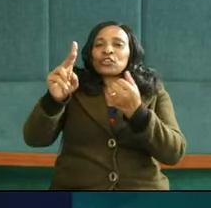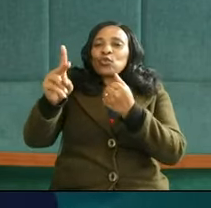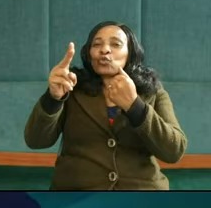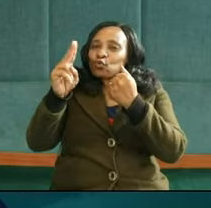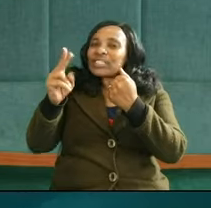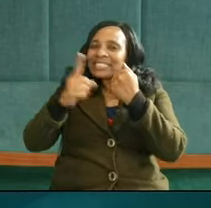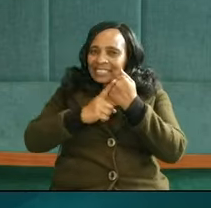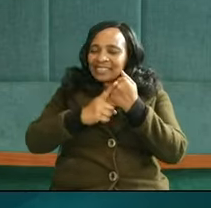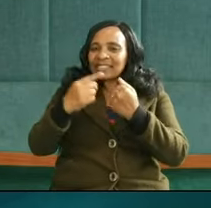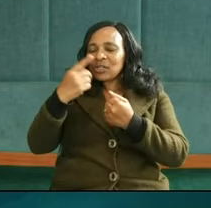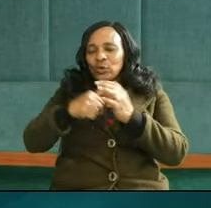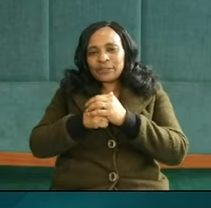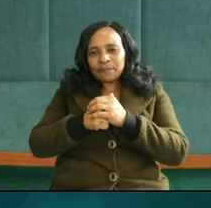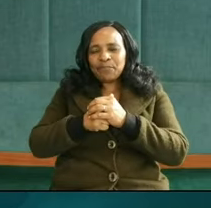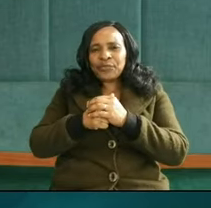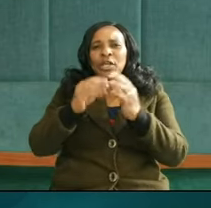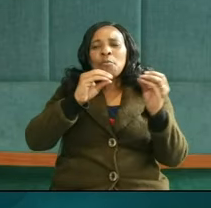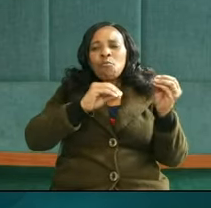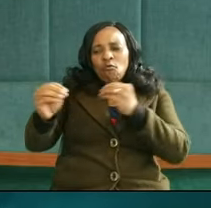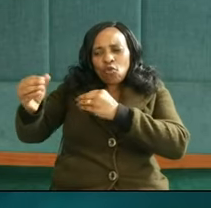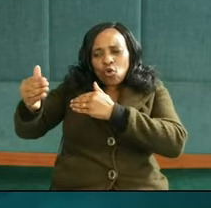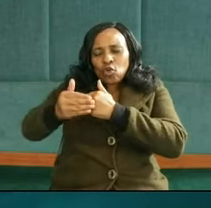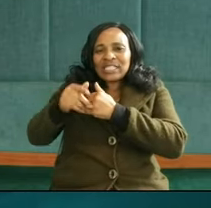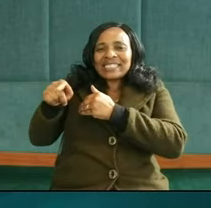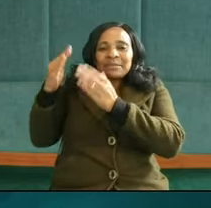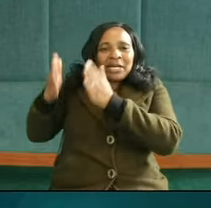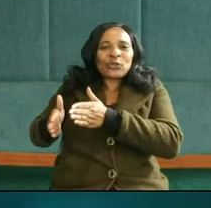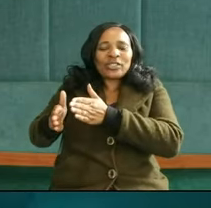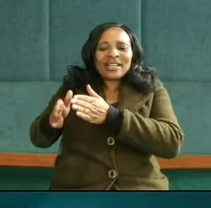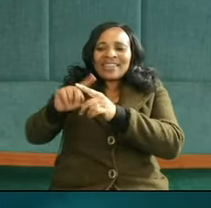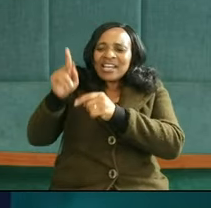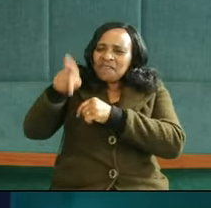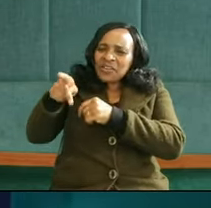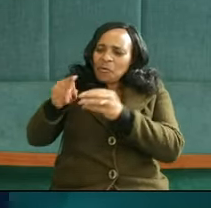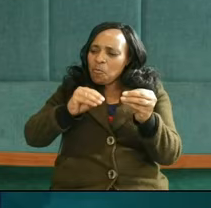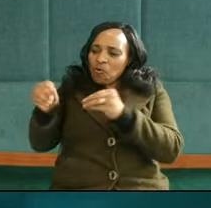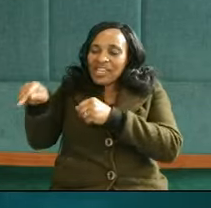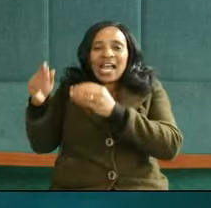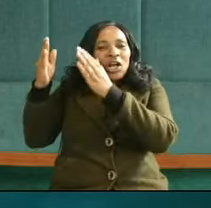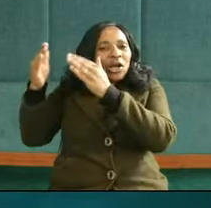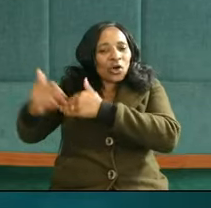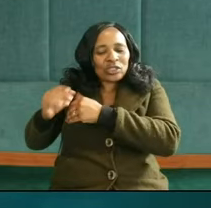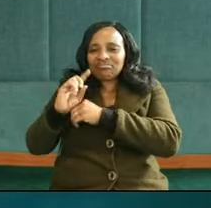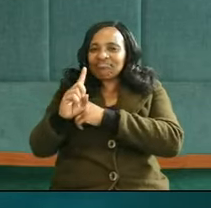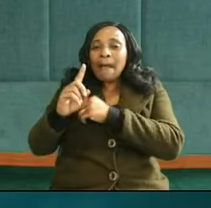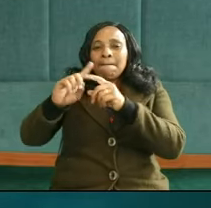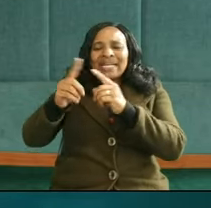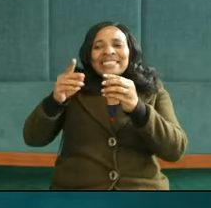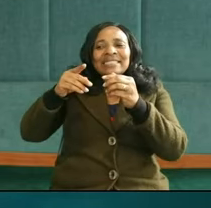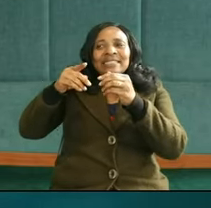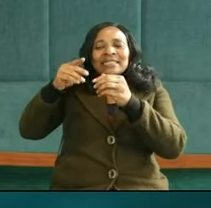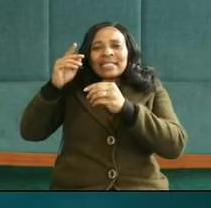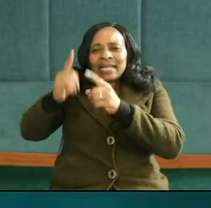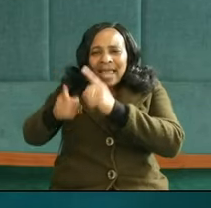Philip, move closer to this person. And Philip did not just move closer. The Bible says he ran